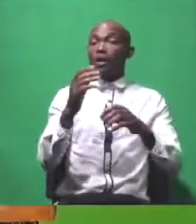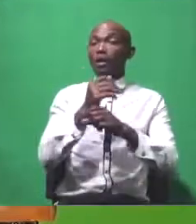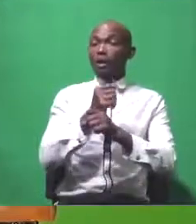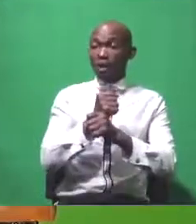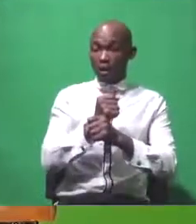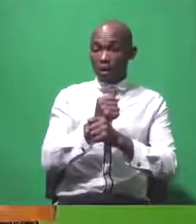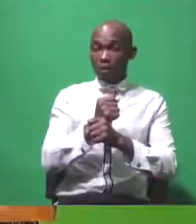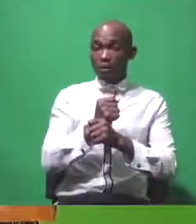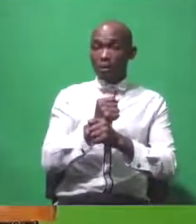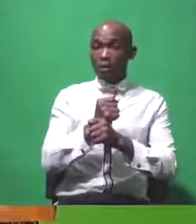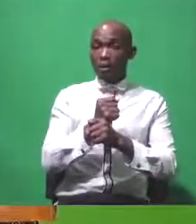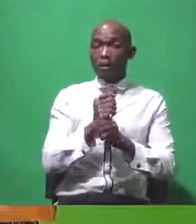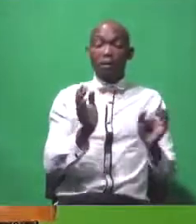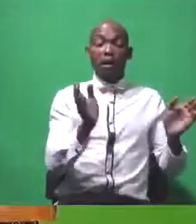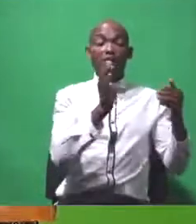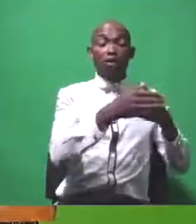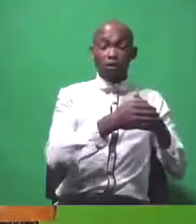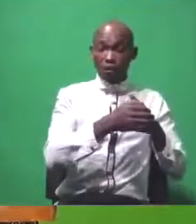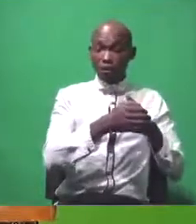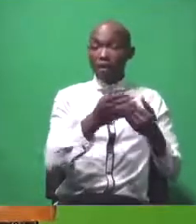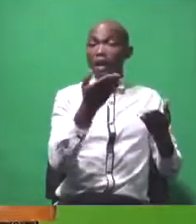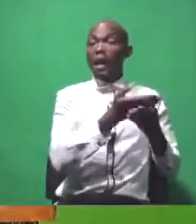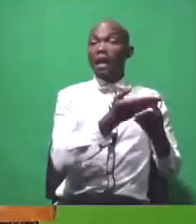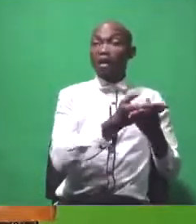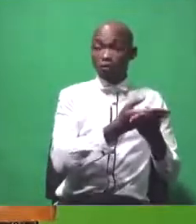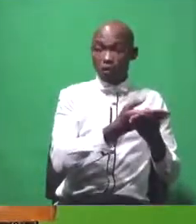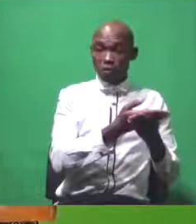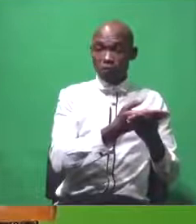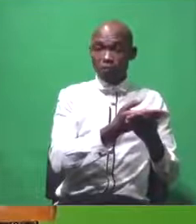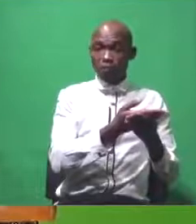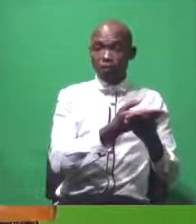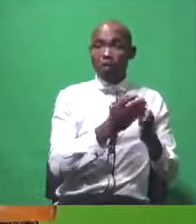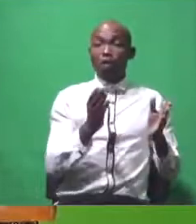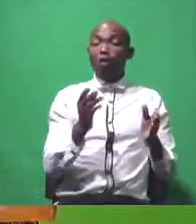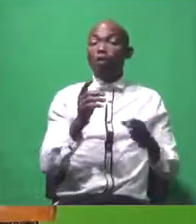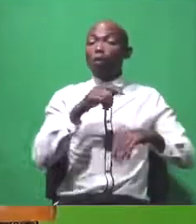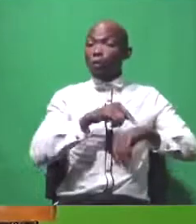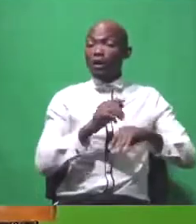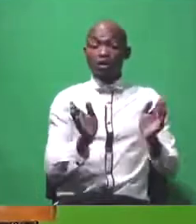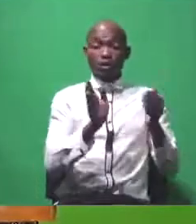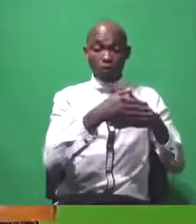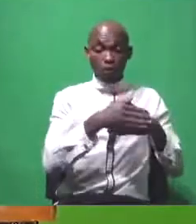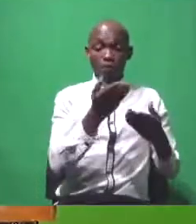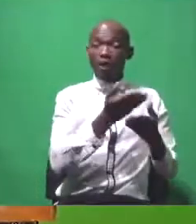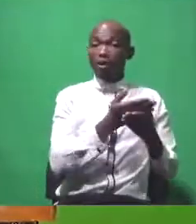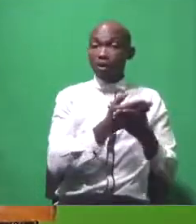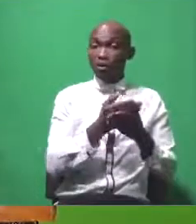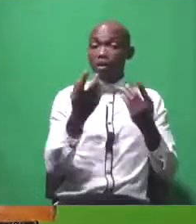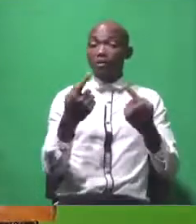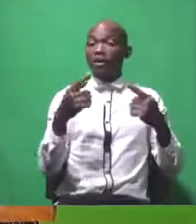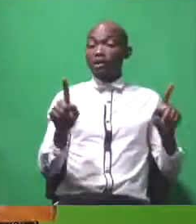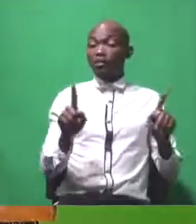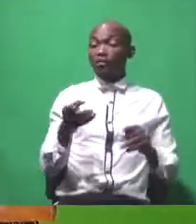will got by close the account. When you close the account,